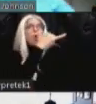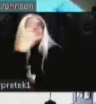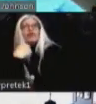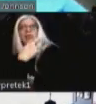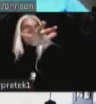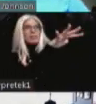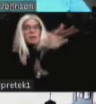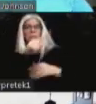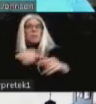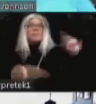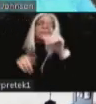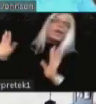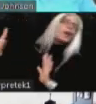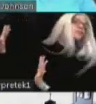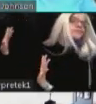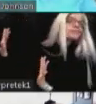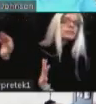and not